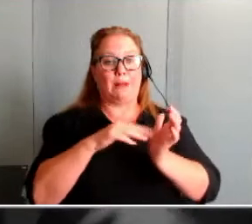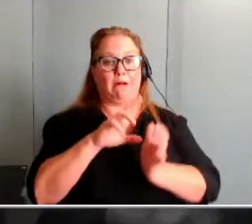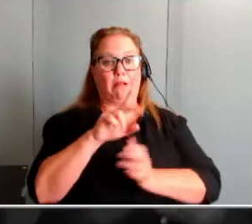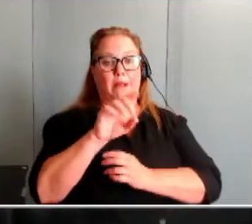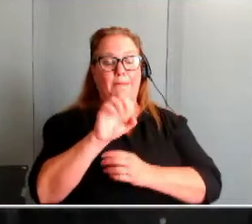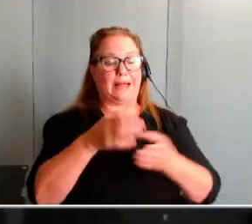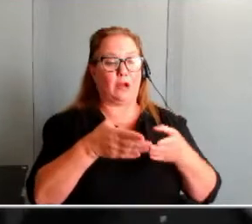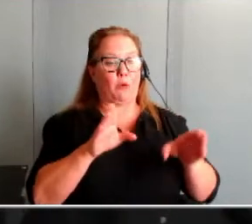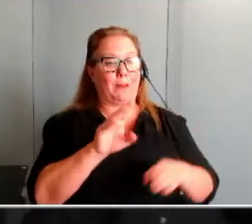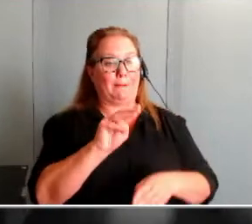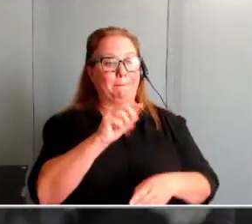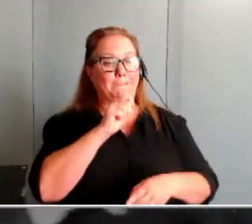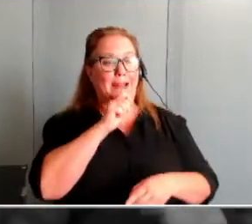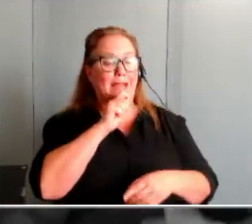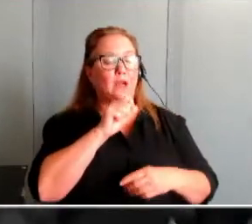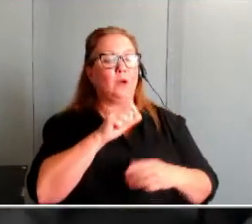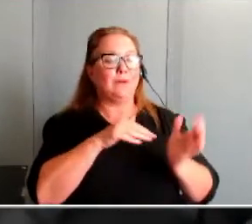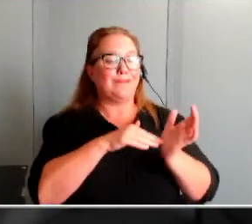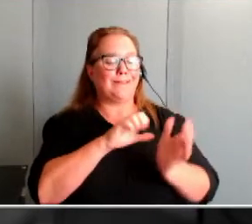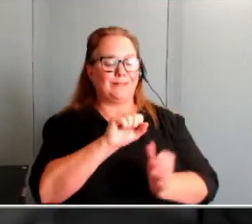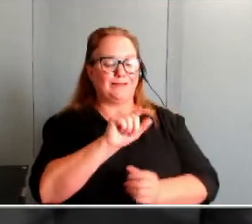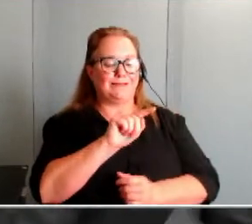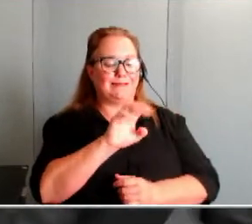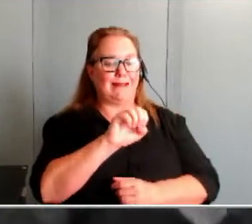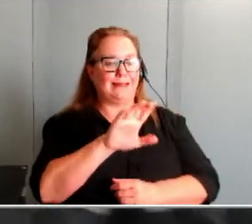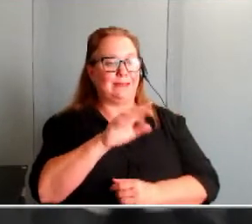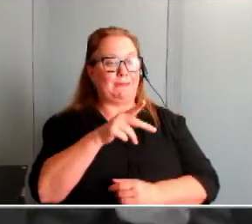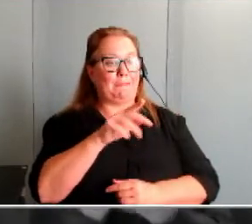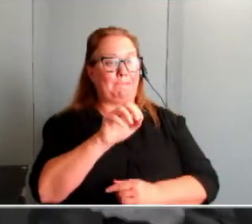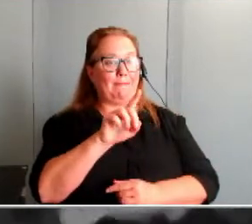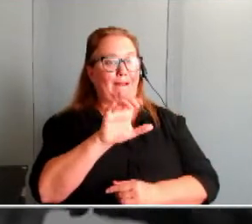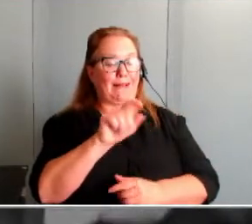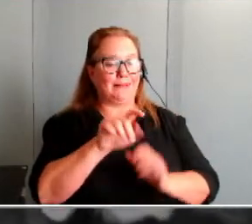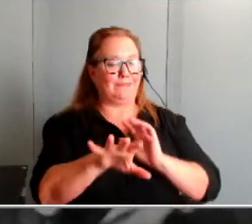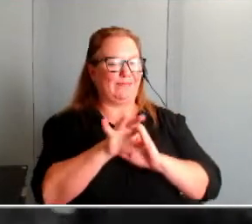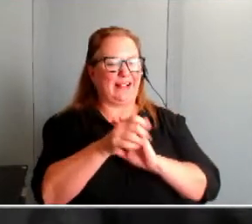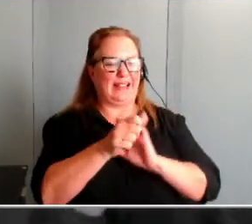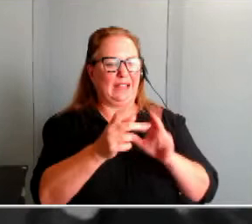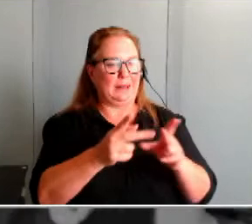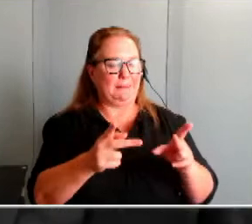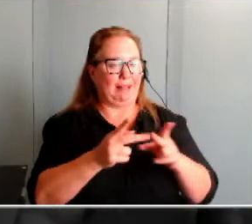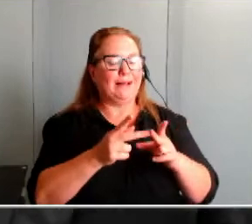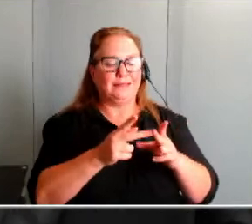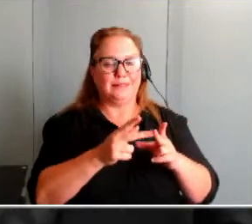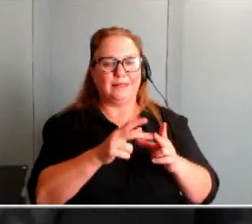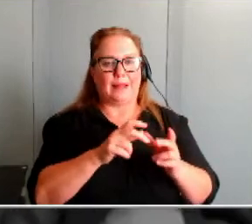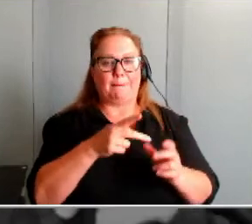Mics with Dr. Stites podcast. Now everywhere podcasts are available.